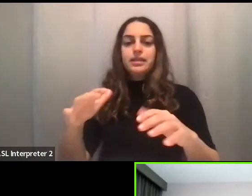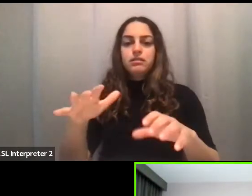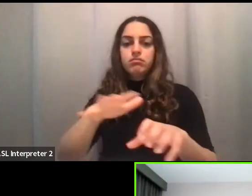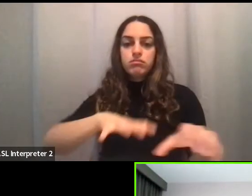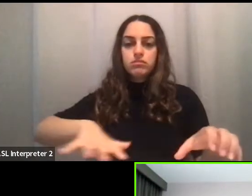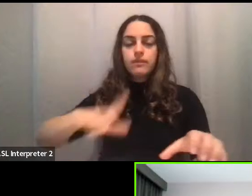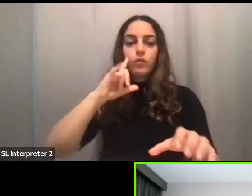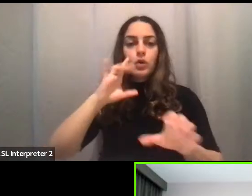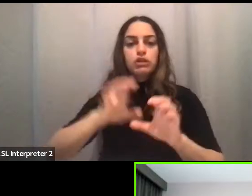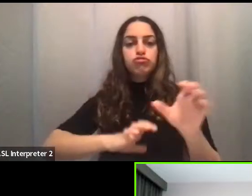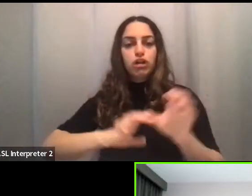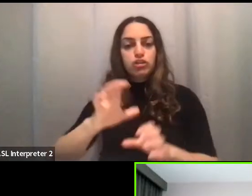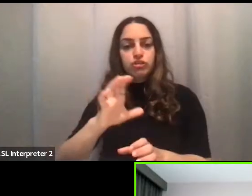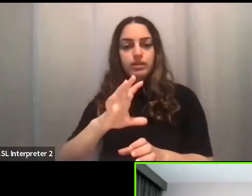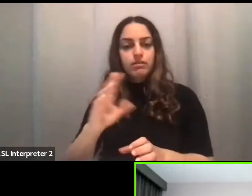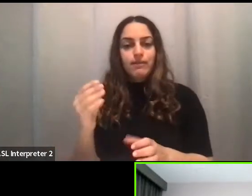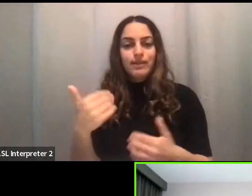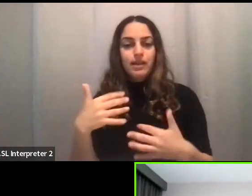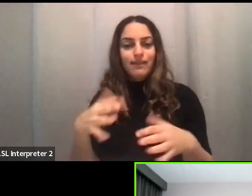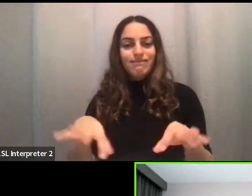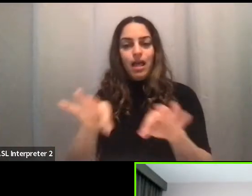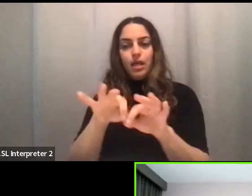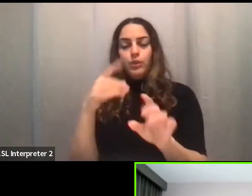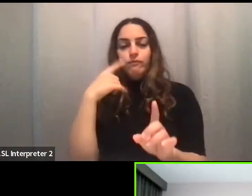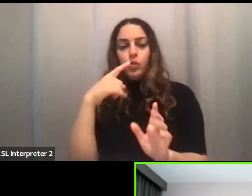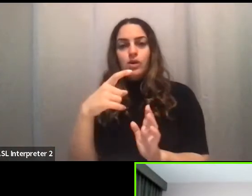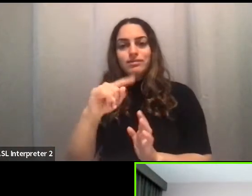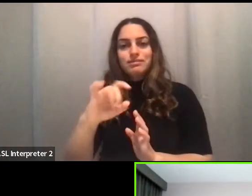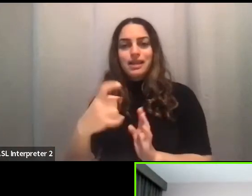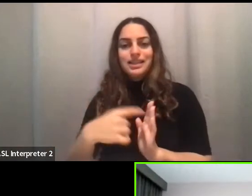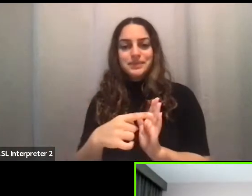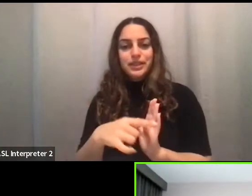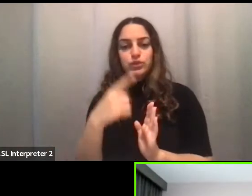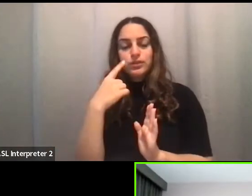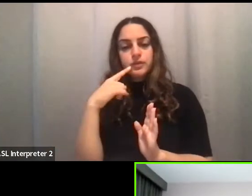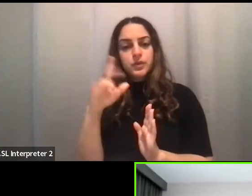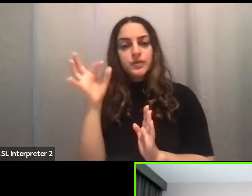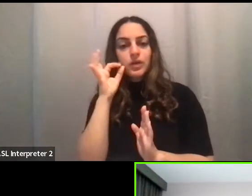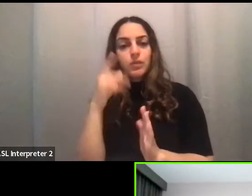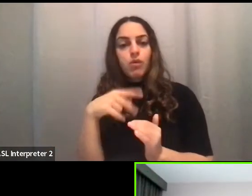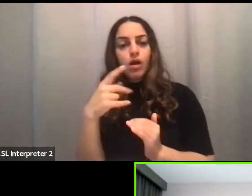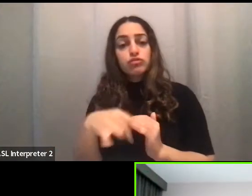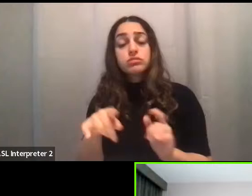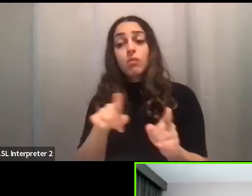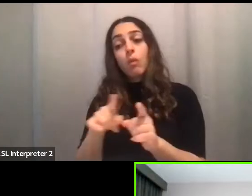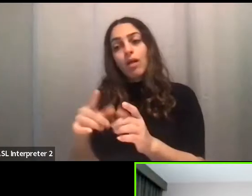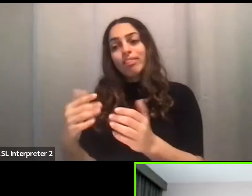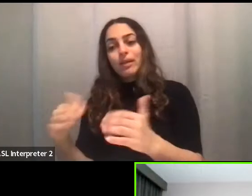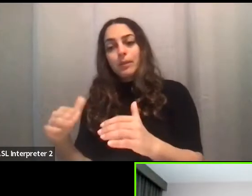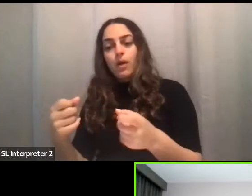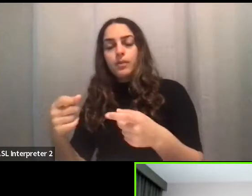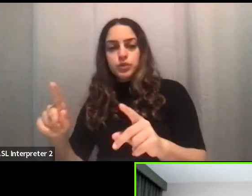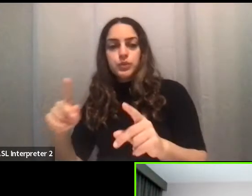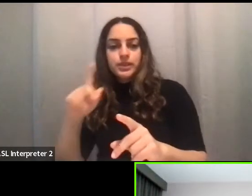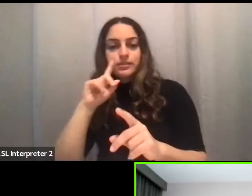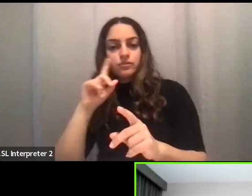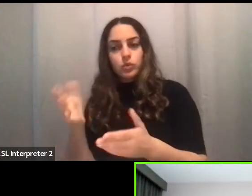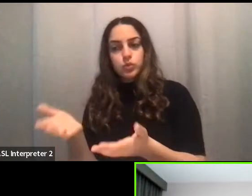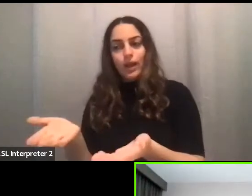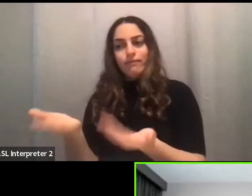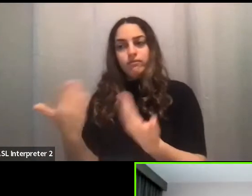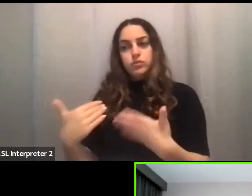getting value to the taxpayer on federal projects and also limiting the opportunities to bring workers into the